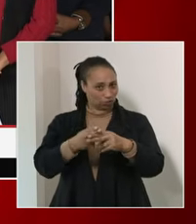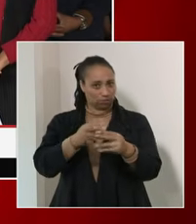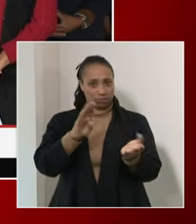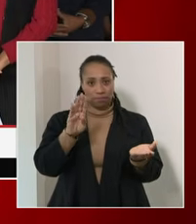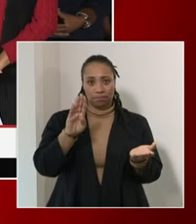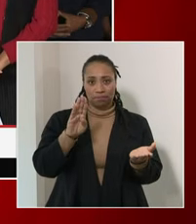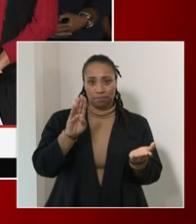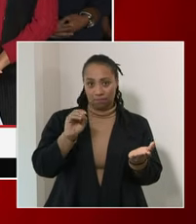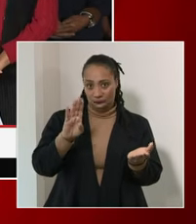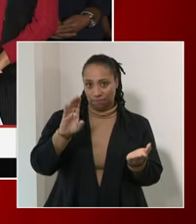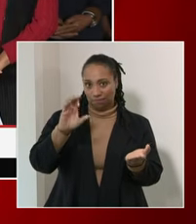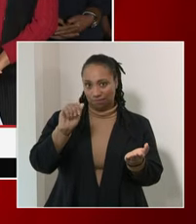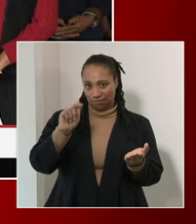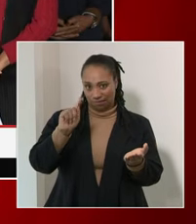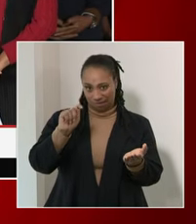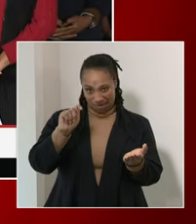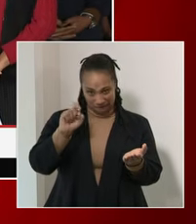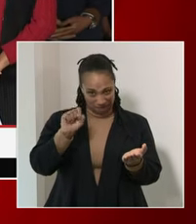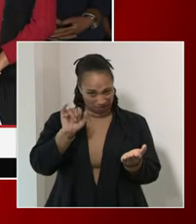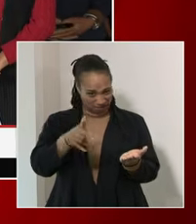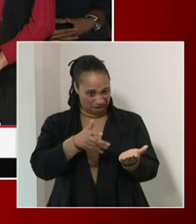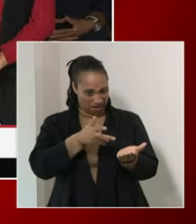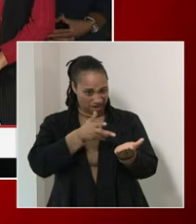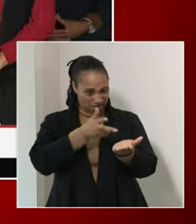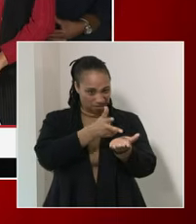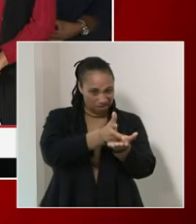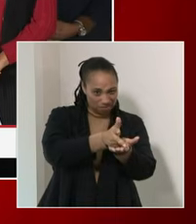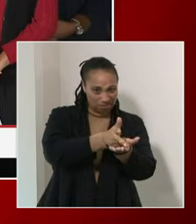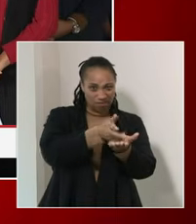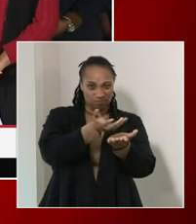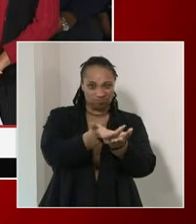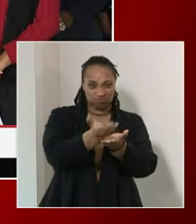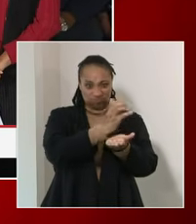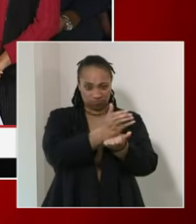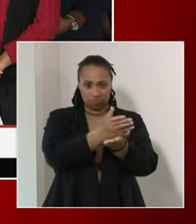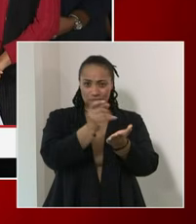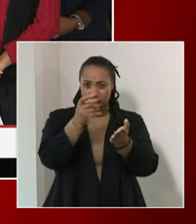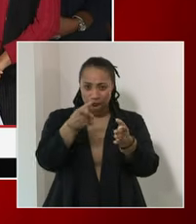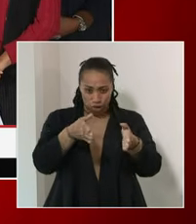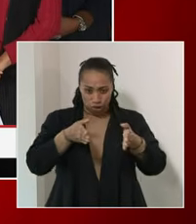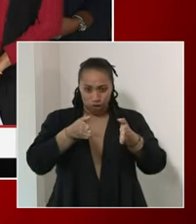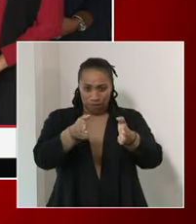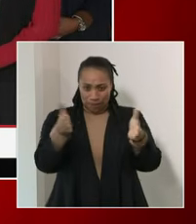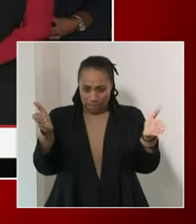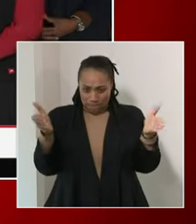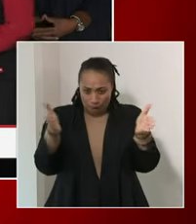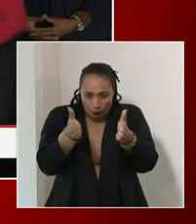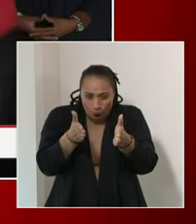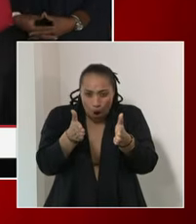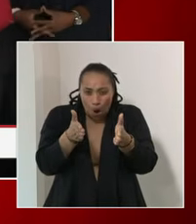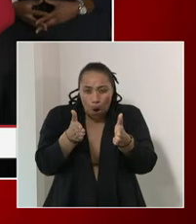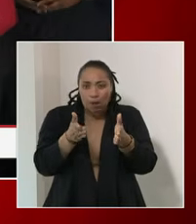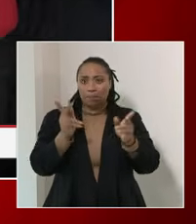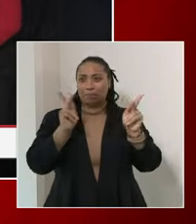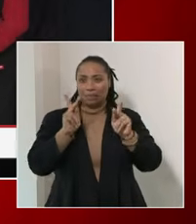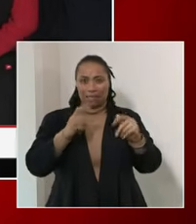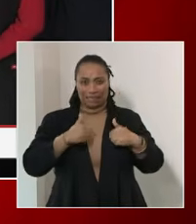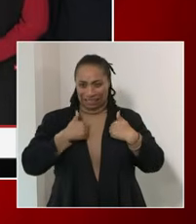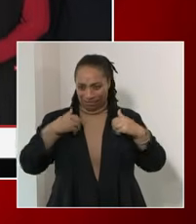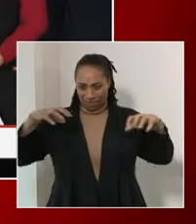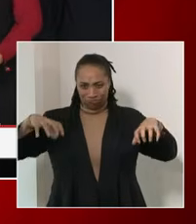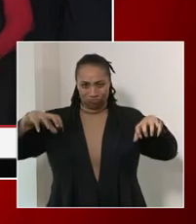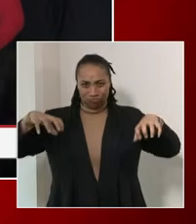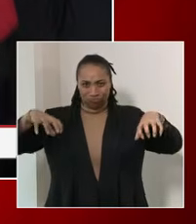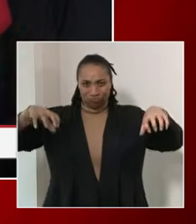where cars have to be parked there, that's where people live, and so you can't really get rid of some of the snow. I mean, what's the plan there so that snow is not there